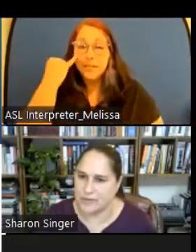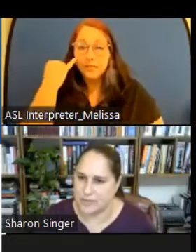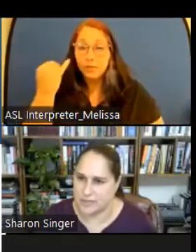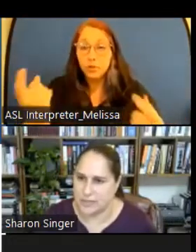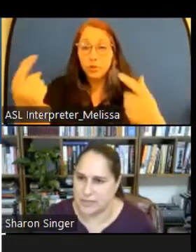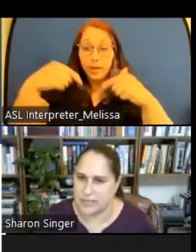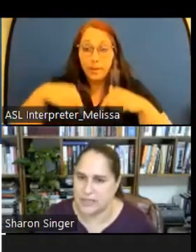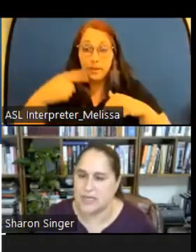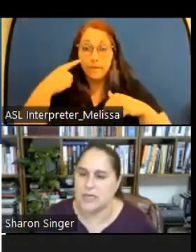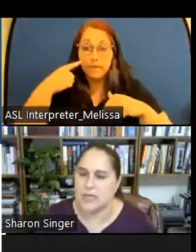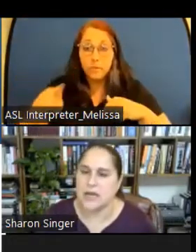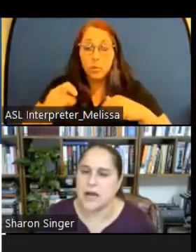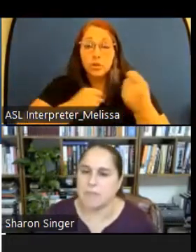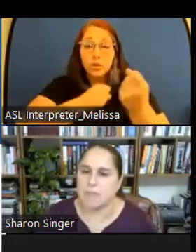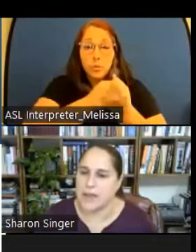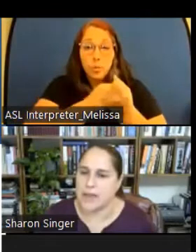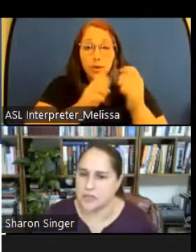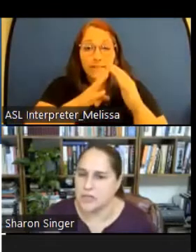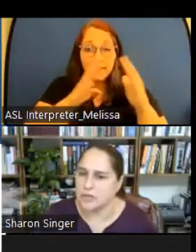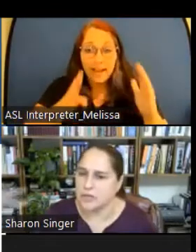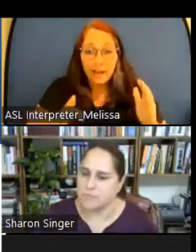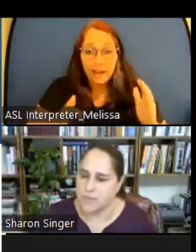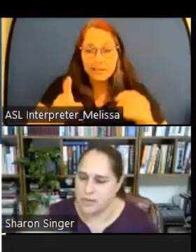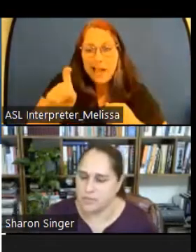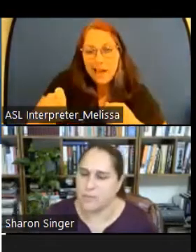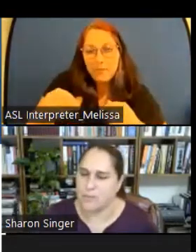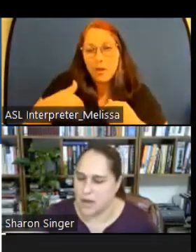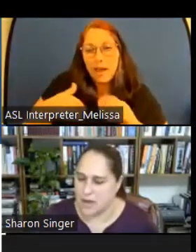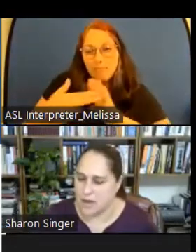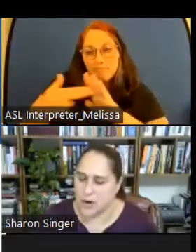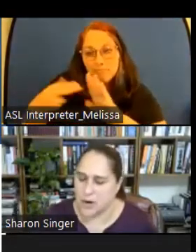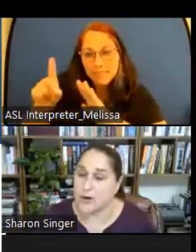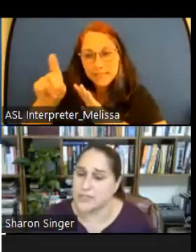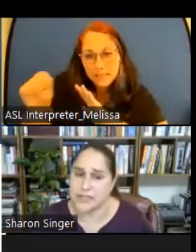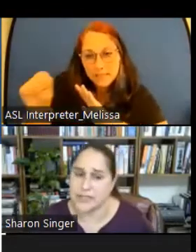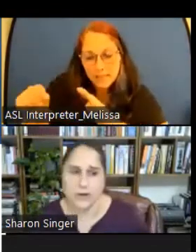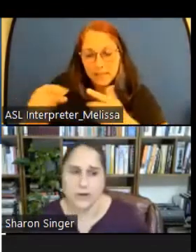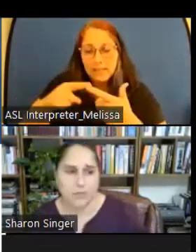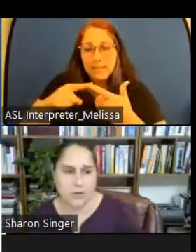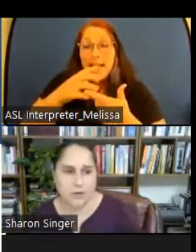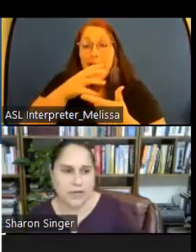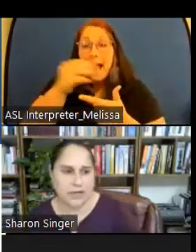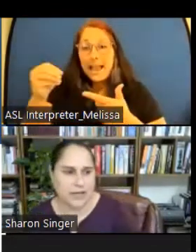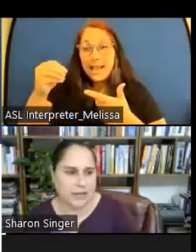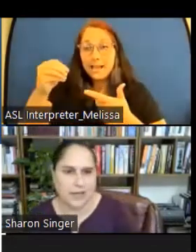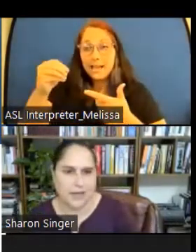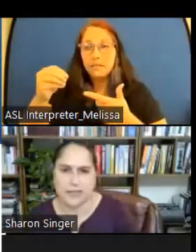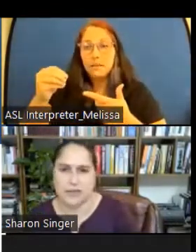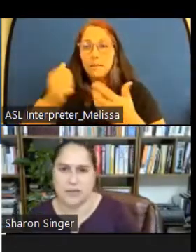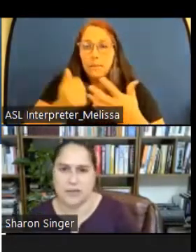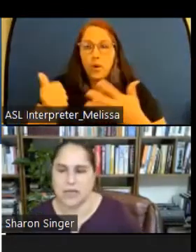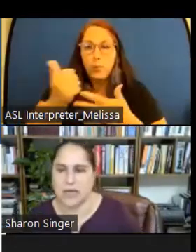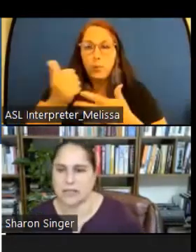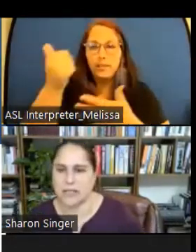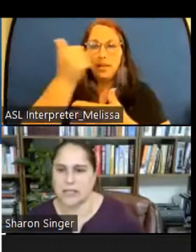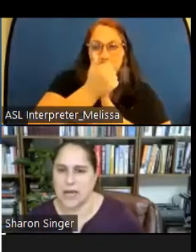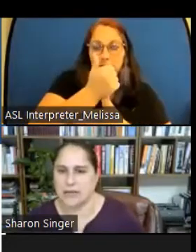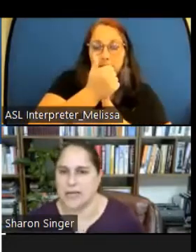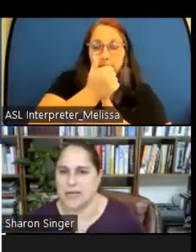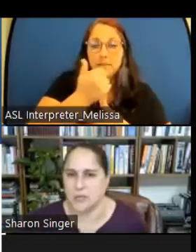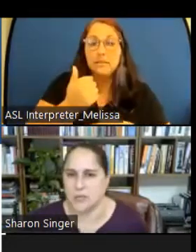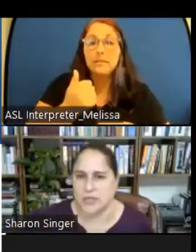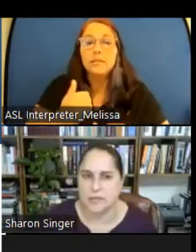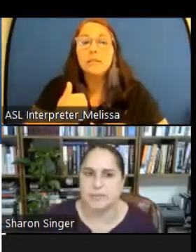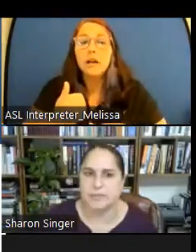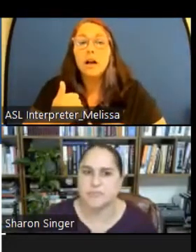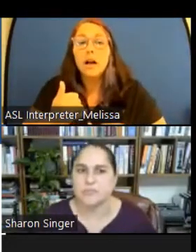have a disability and be prioritized by your community. And that, I think, is going to be my last slide, the